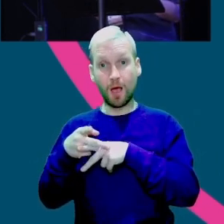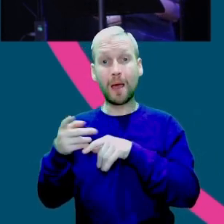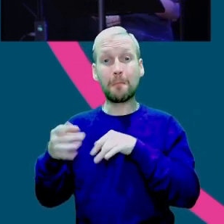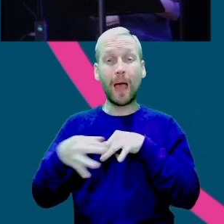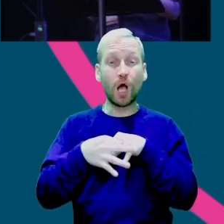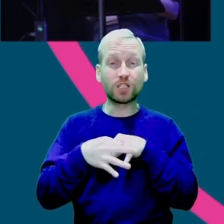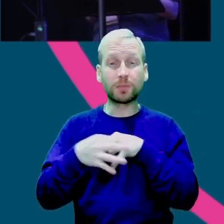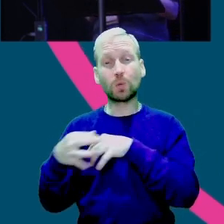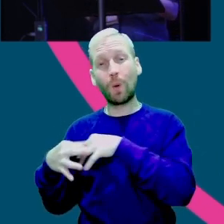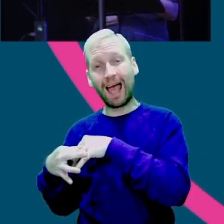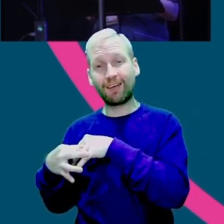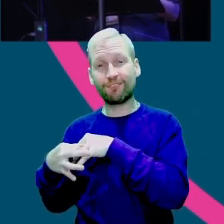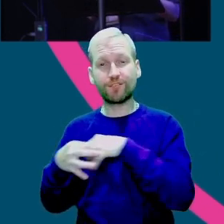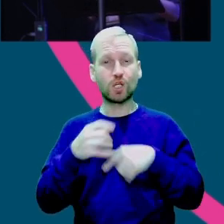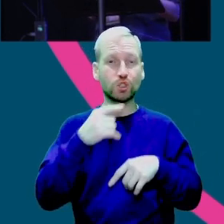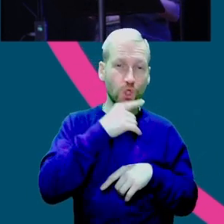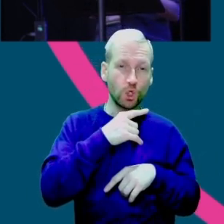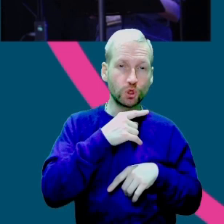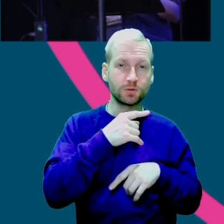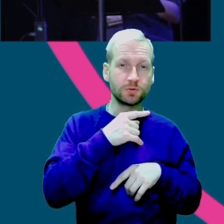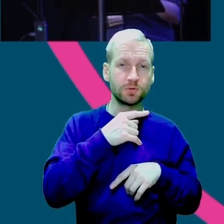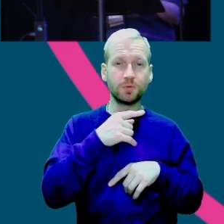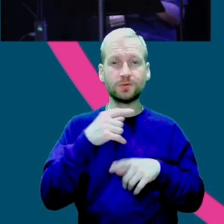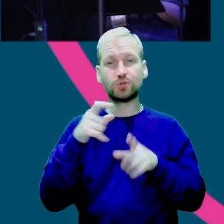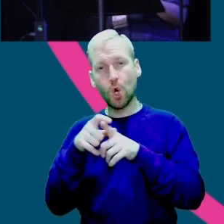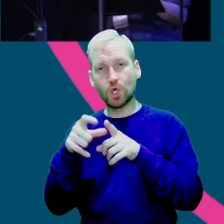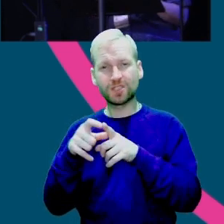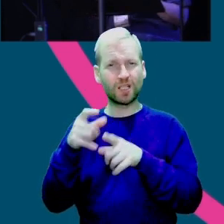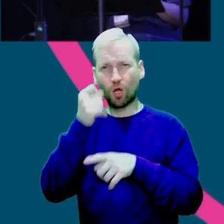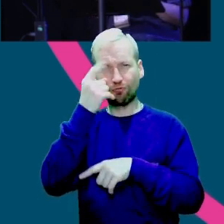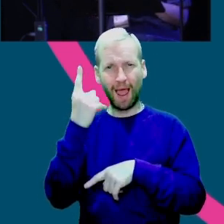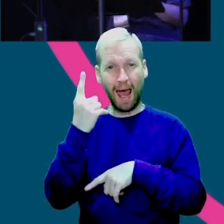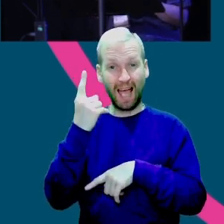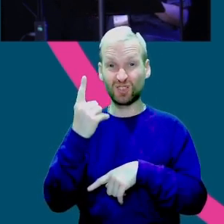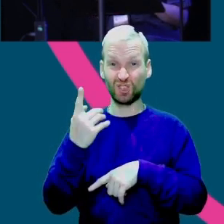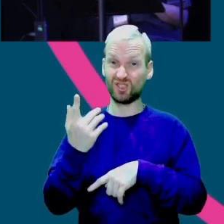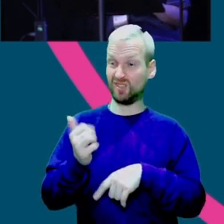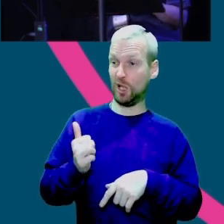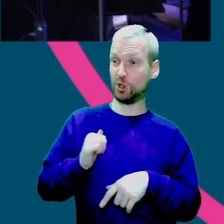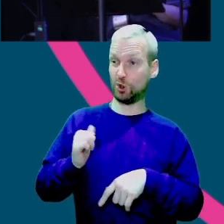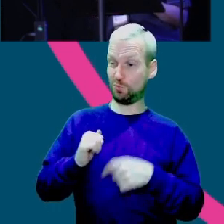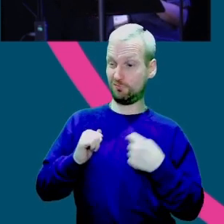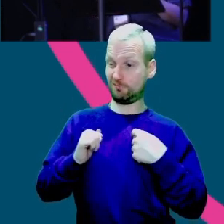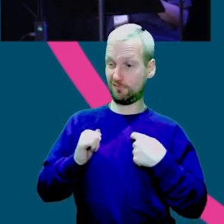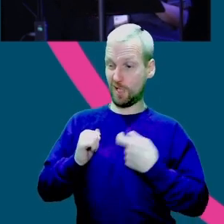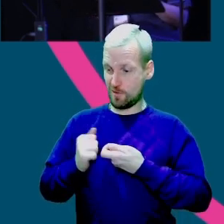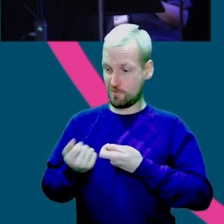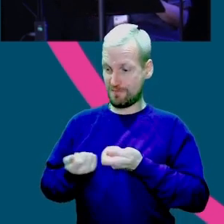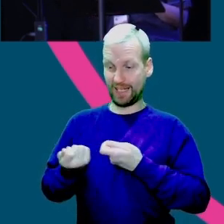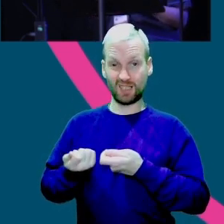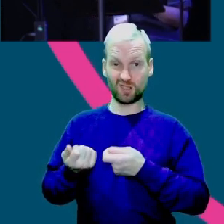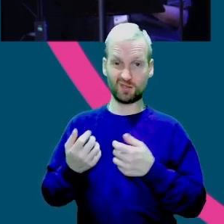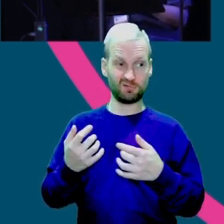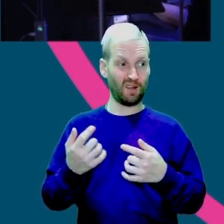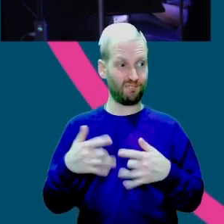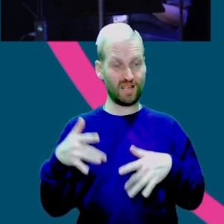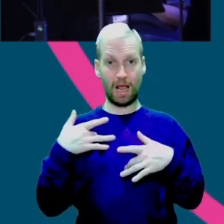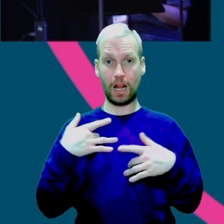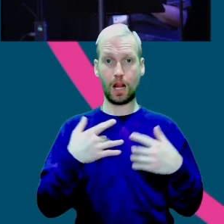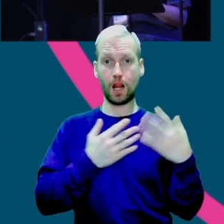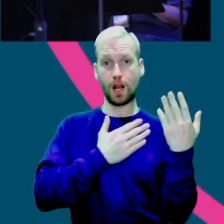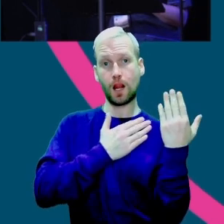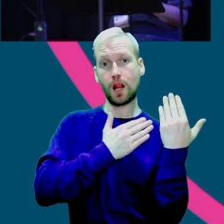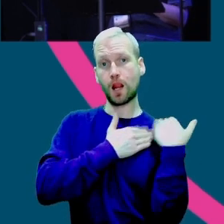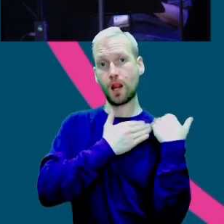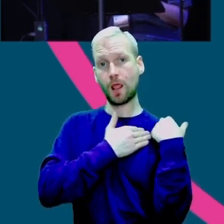son, daughter, or even friend or neighbour. And they felt that it was just assumed that they would manage, or it was perceived as their duty to